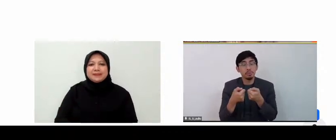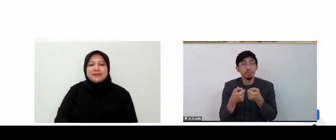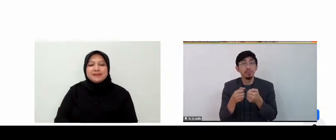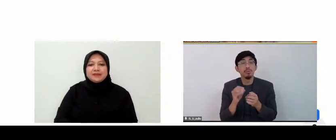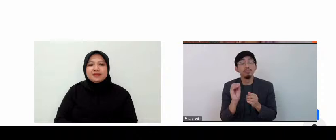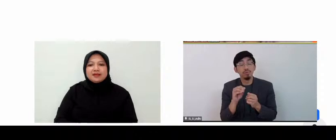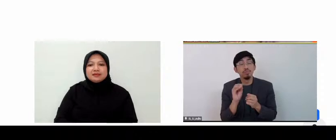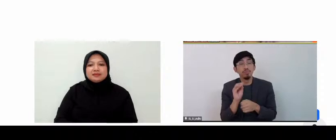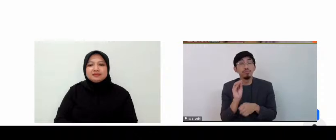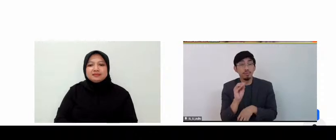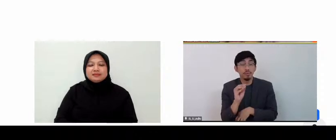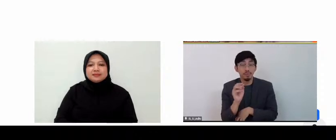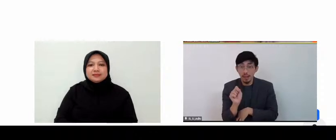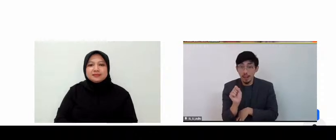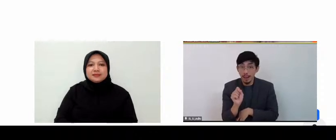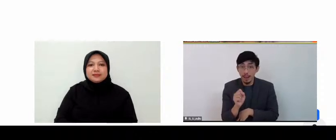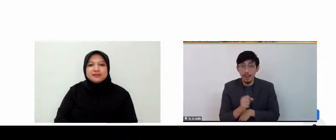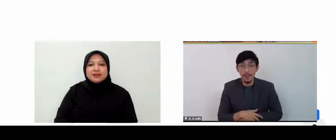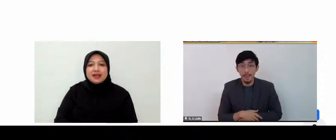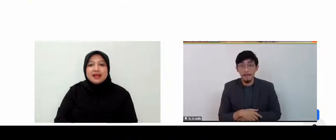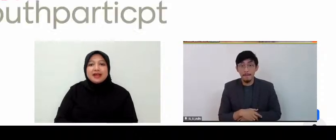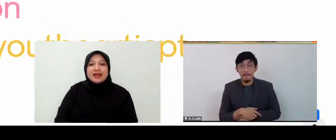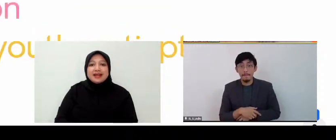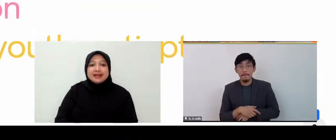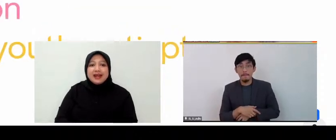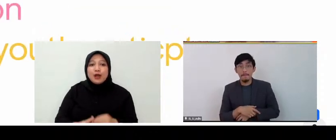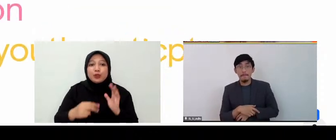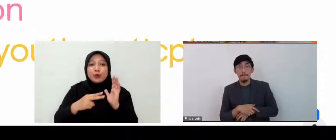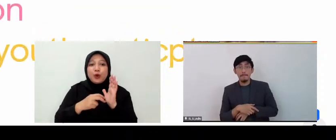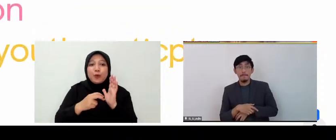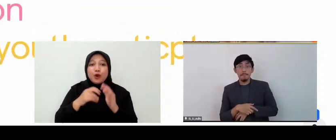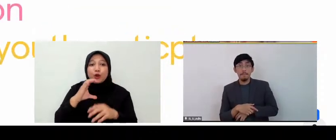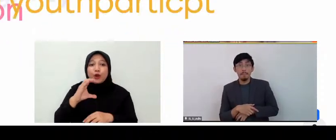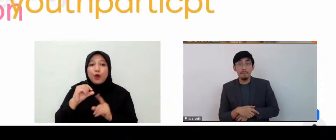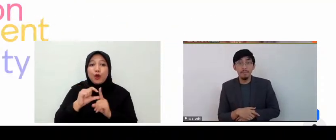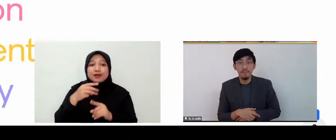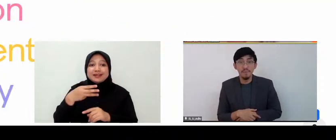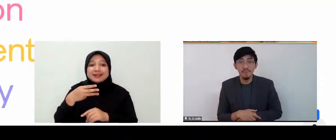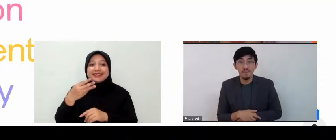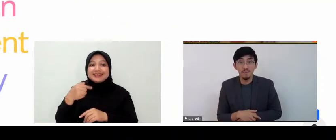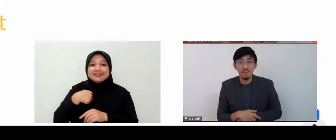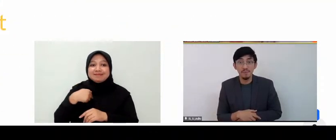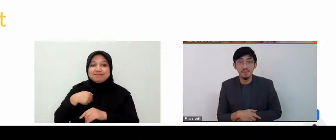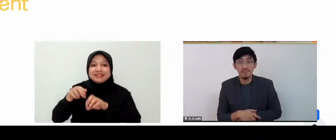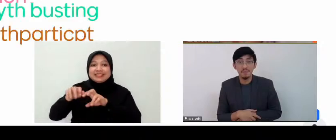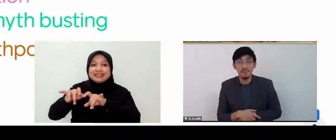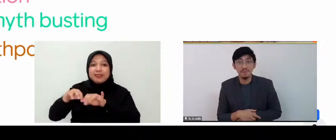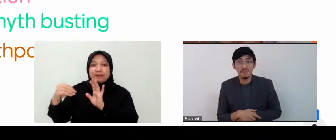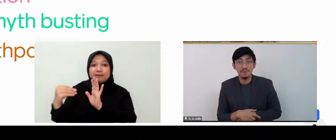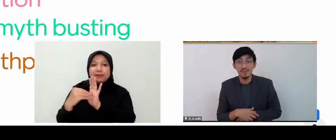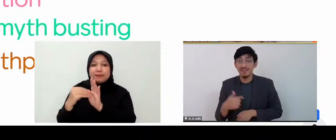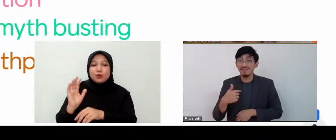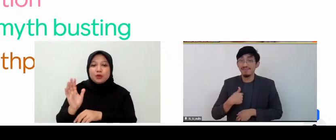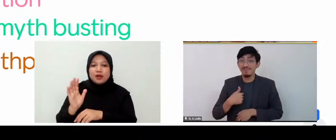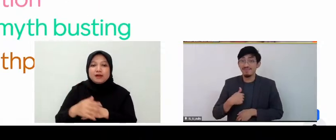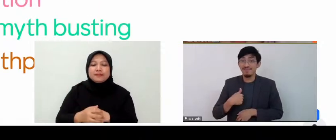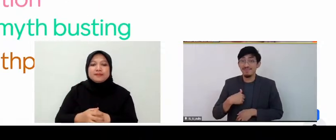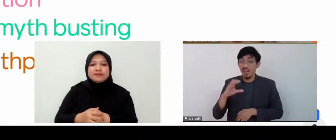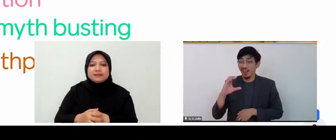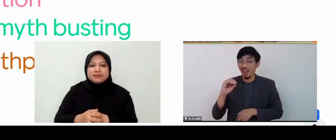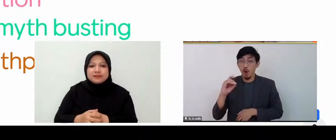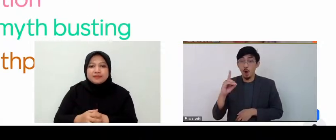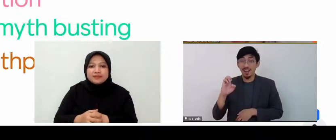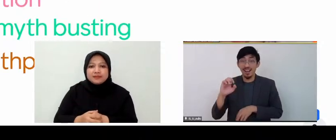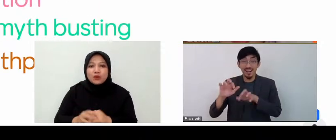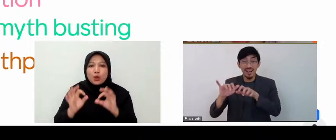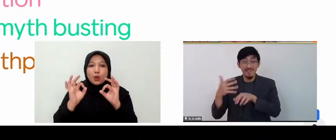it in the chat. Okay, so we have already got